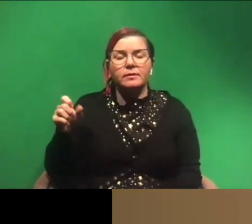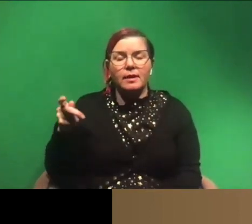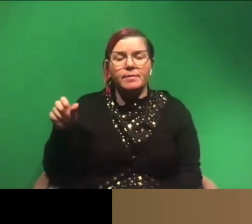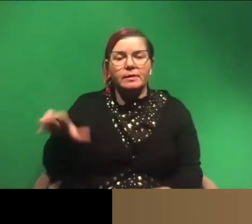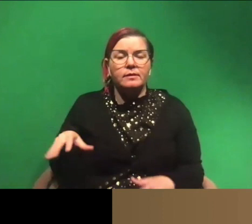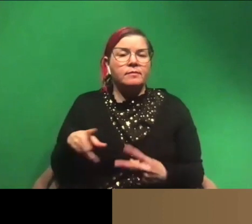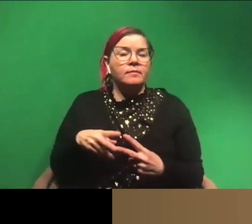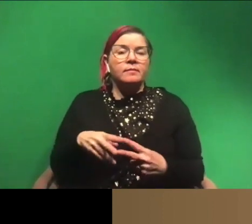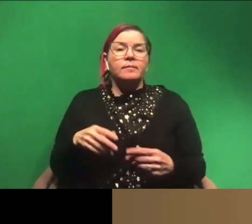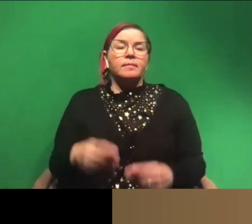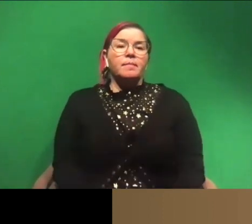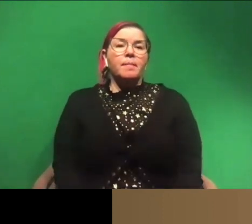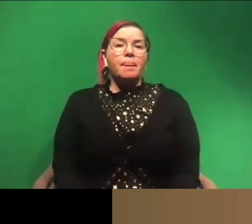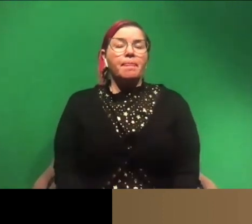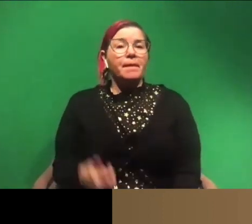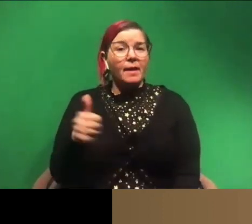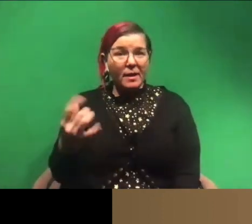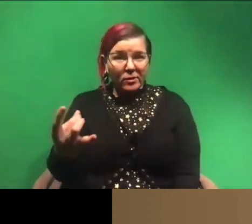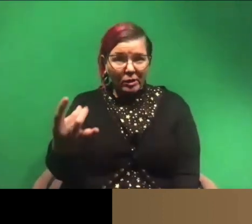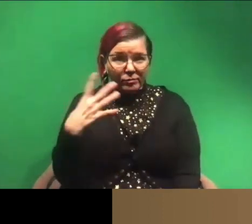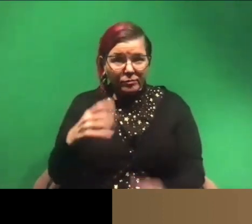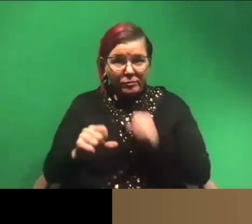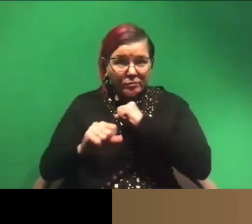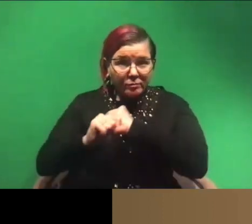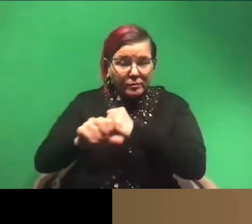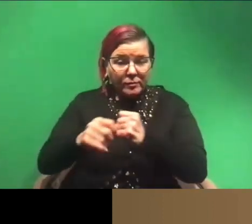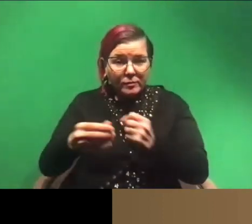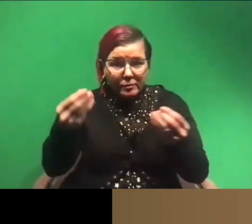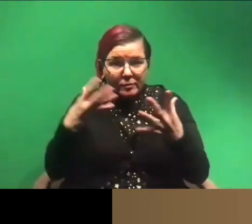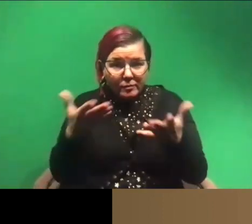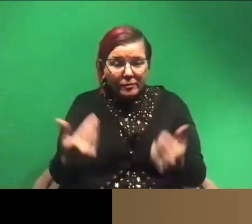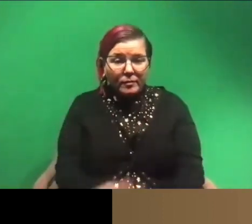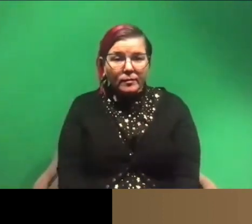paypal.me/skypeascientist. Do you have anything else that you'd like to plug, tell us about?